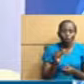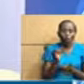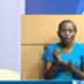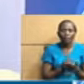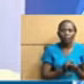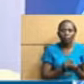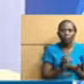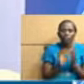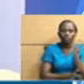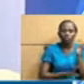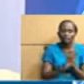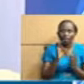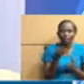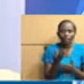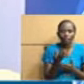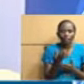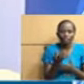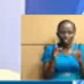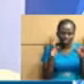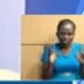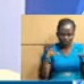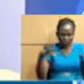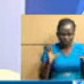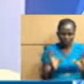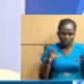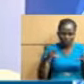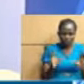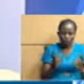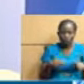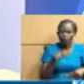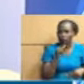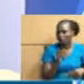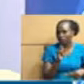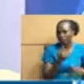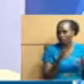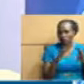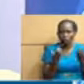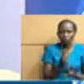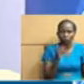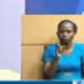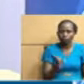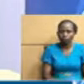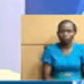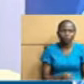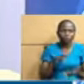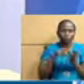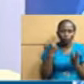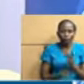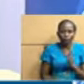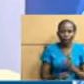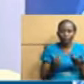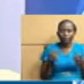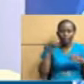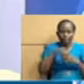third something? There is that categorization that we are not in the first world, meaning that within